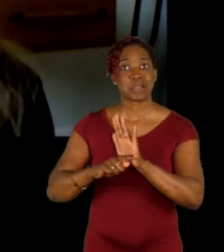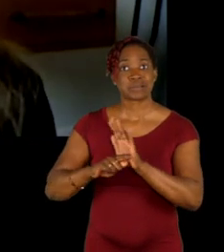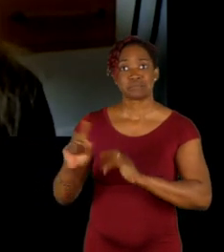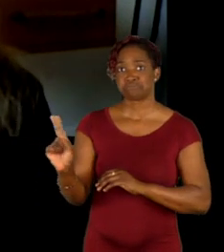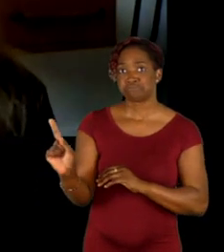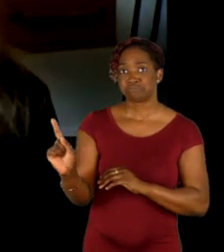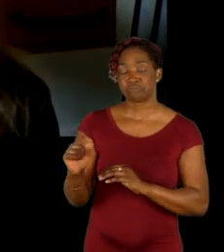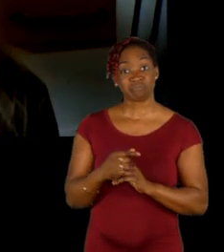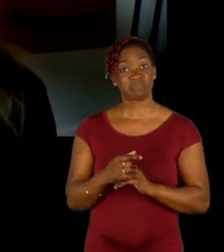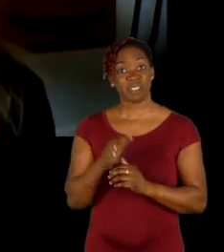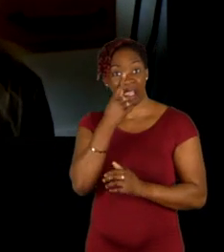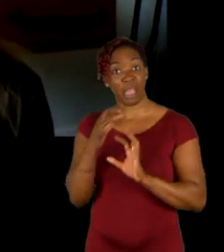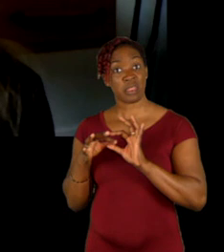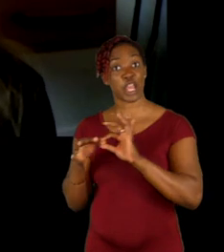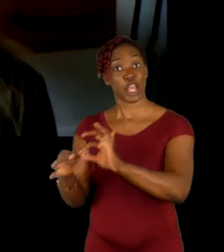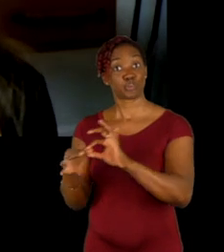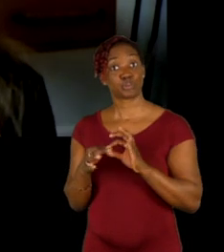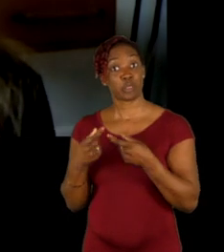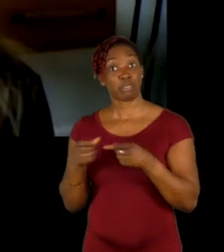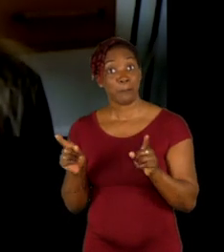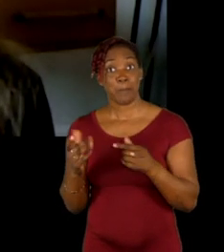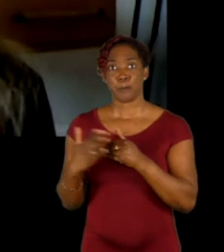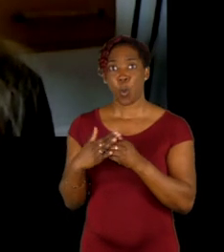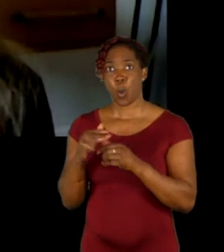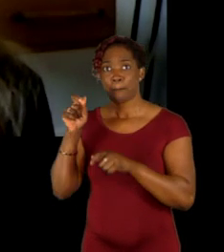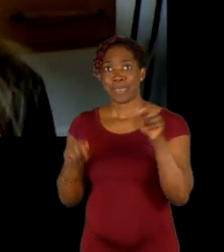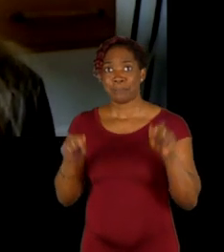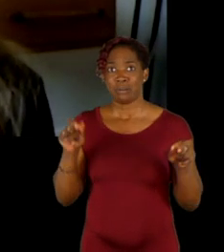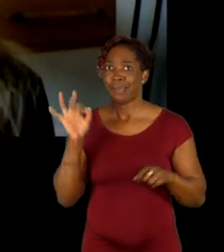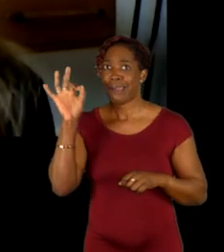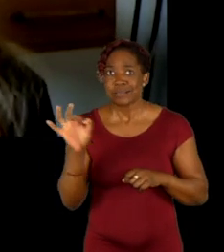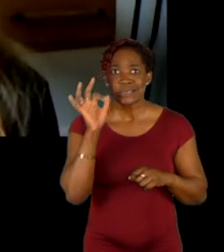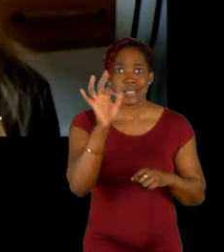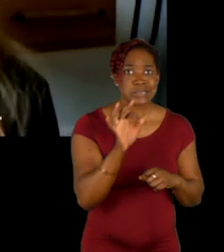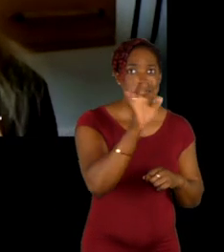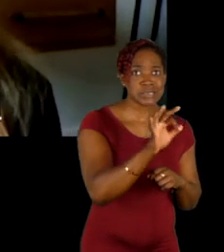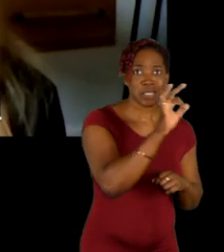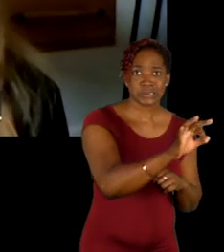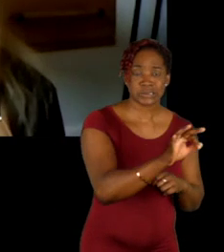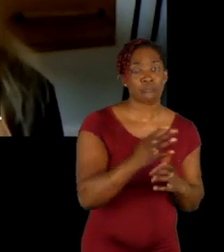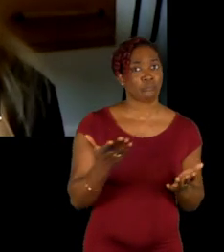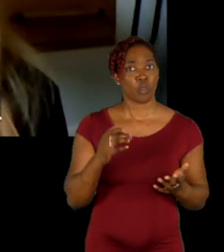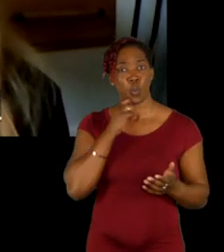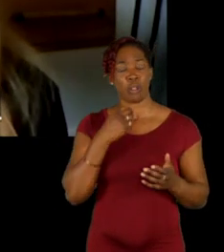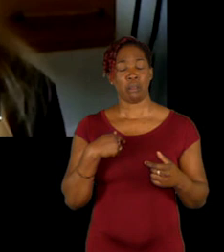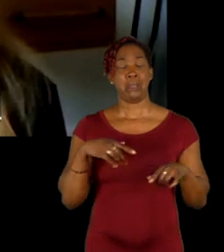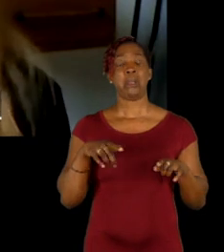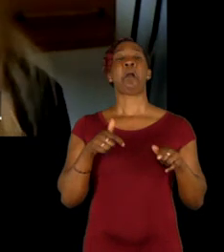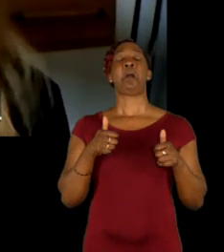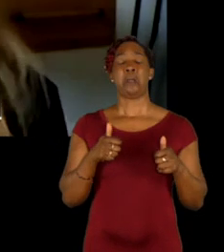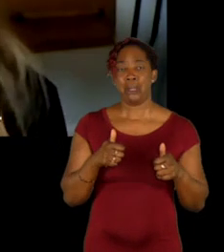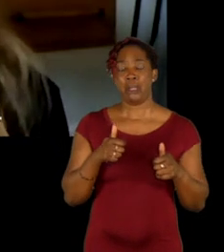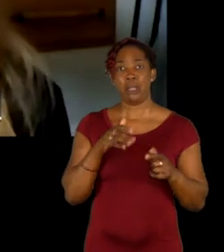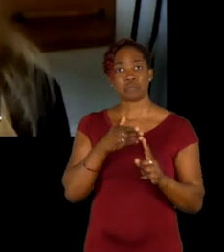this can engage them. The more people ask them about their sustainability, that's going to get them to sit up,